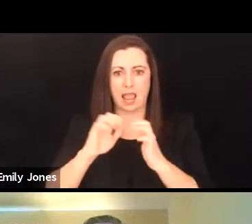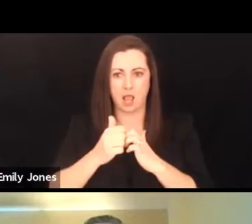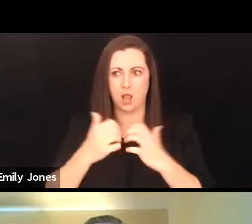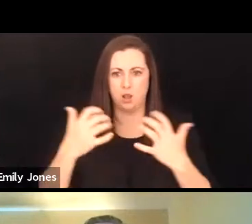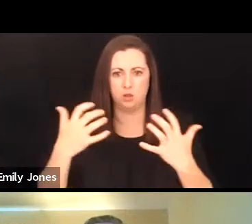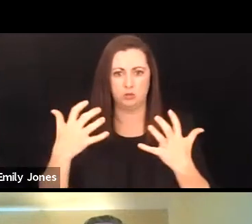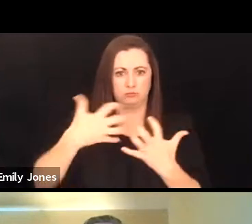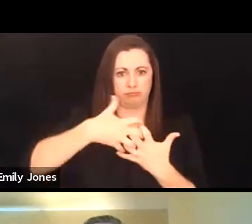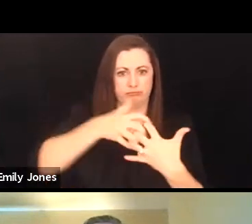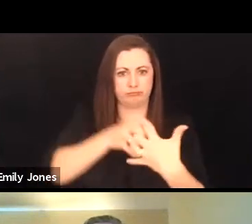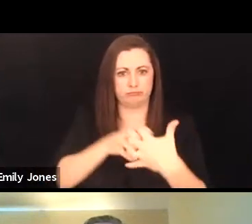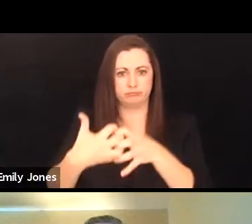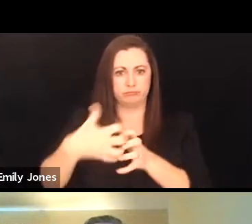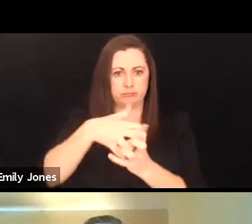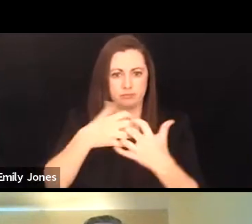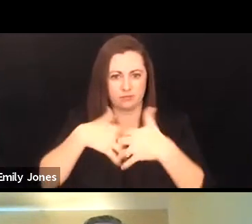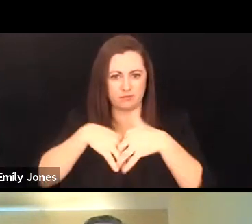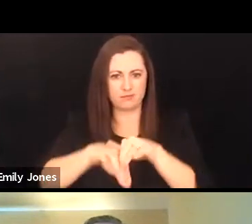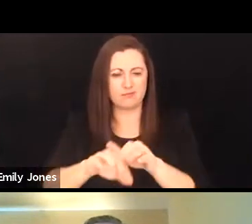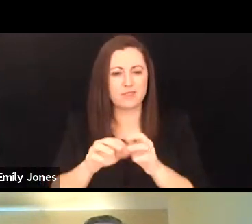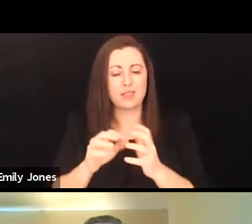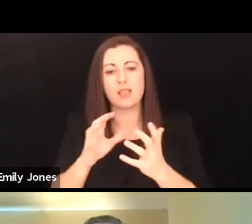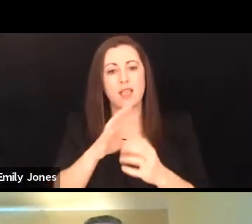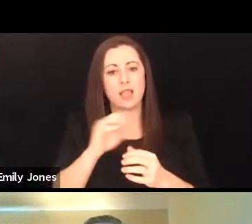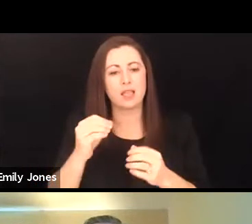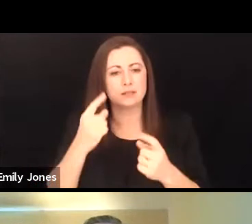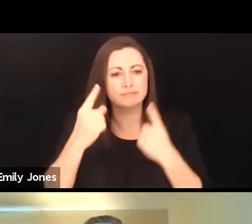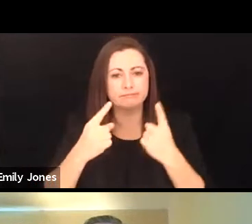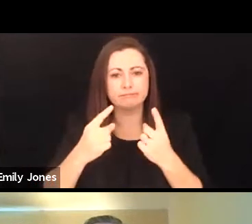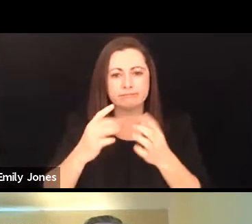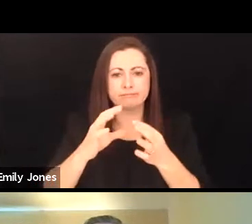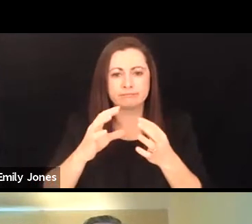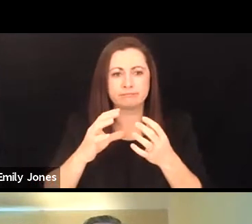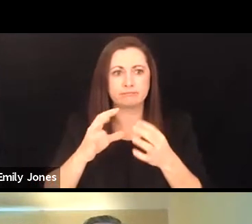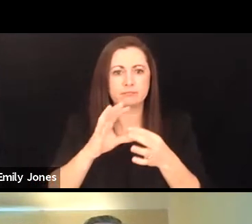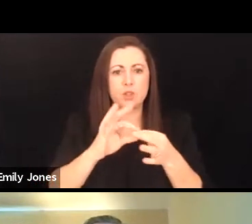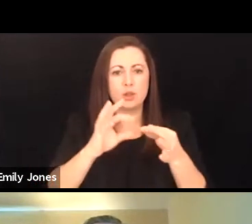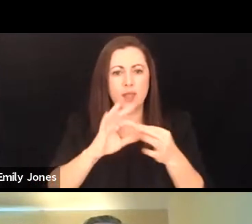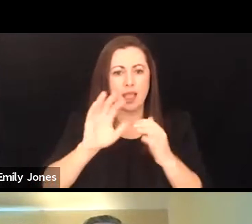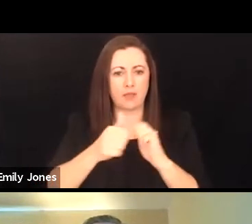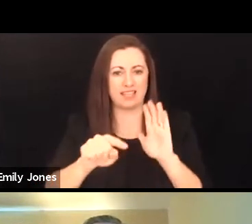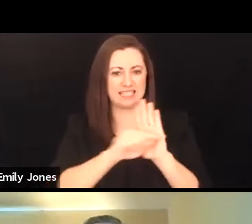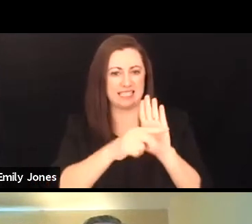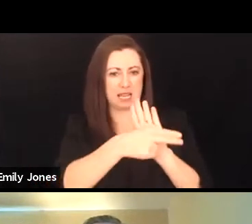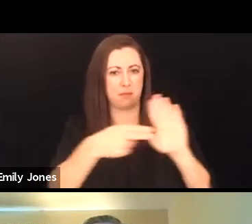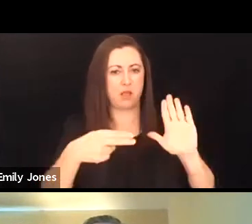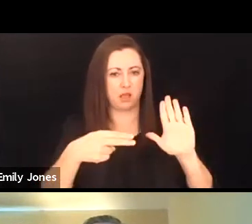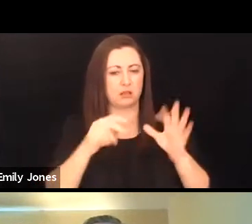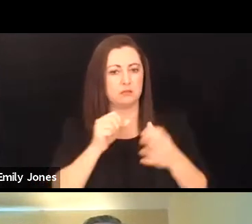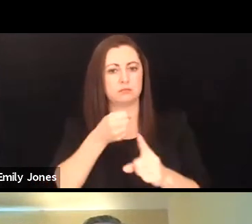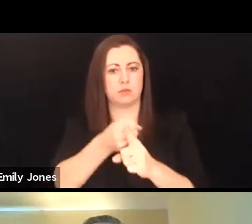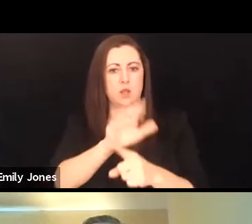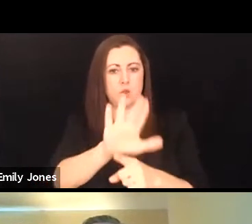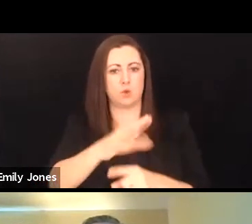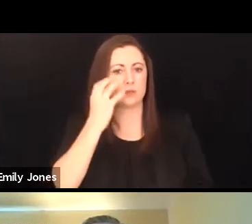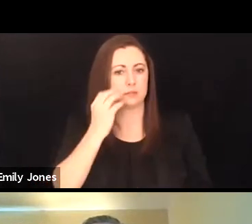even attached to minorities with disabilities, and kind of speak to how that has impacted your experience in the workplace.